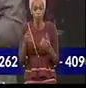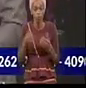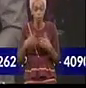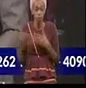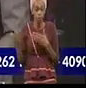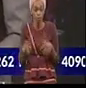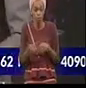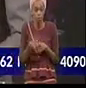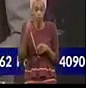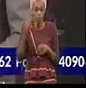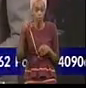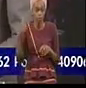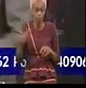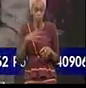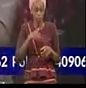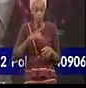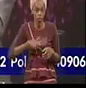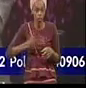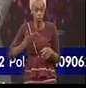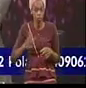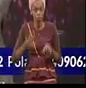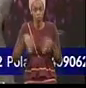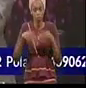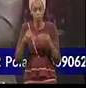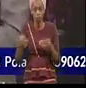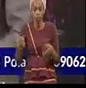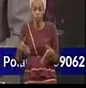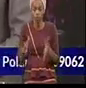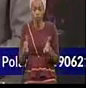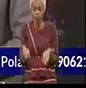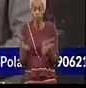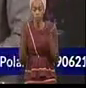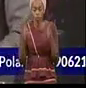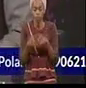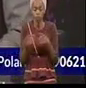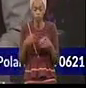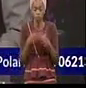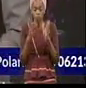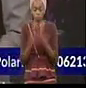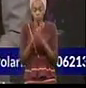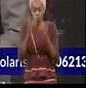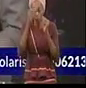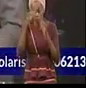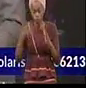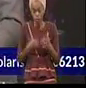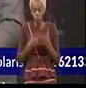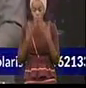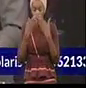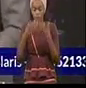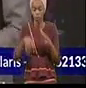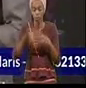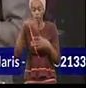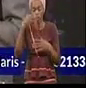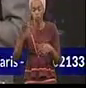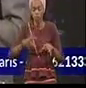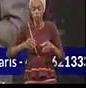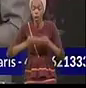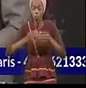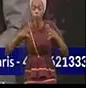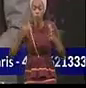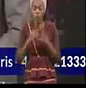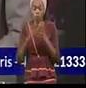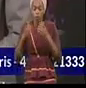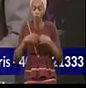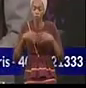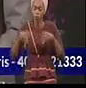up as we pray together. Father, once again, we appreciate you. Out of the abundance you have provided for us, we have brought this